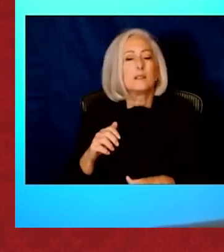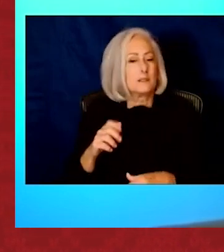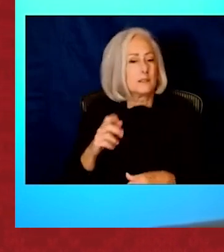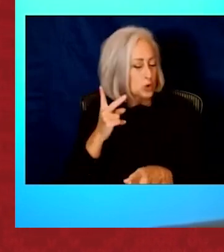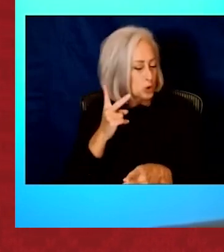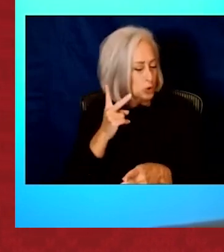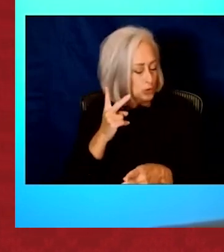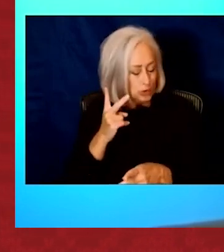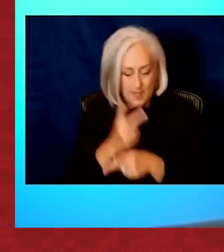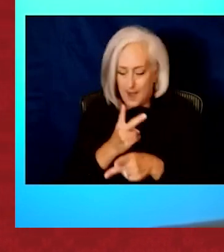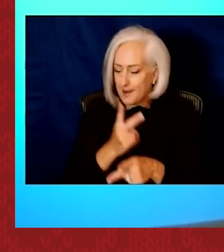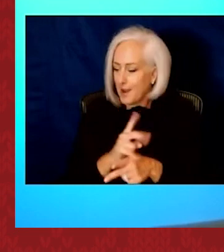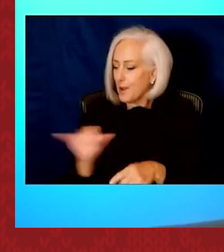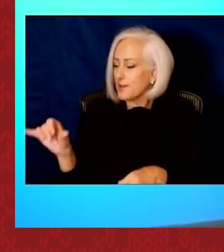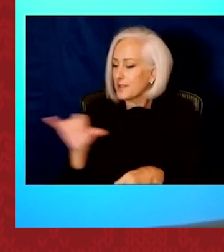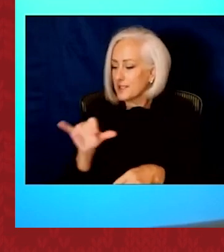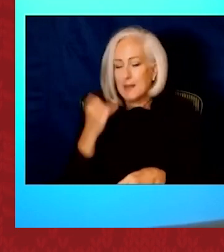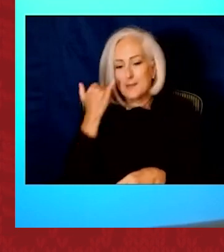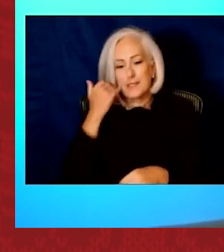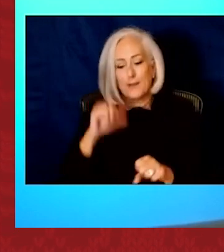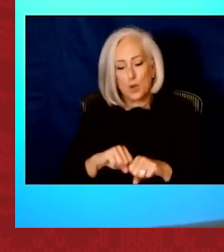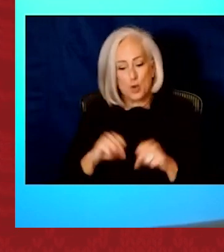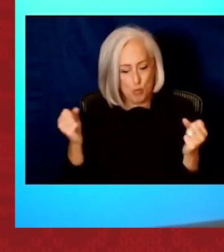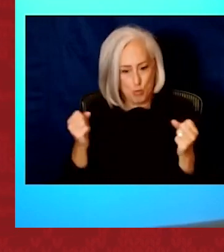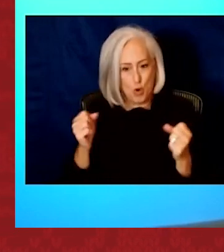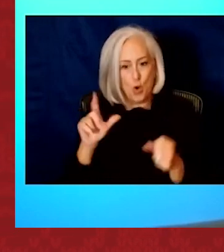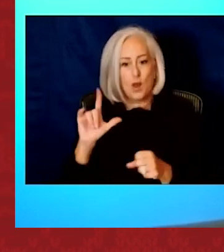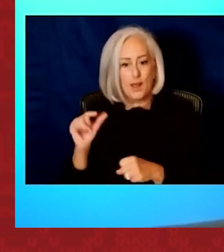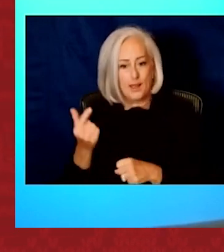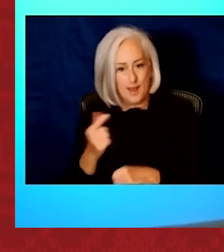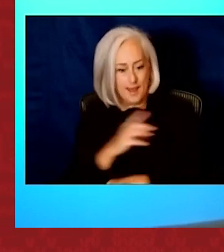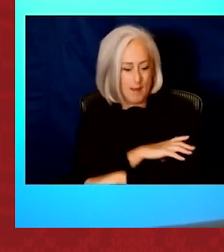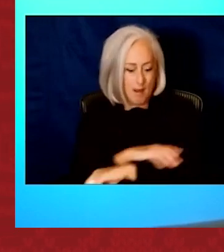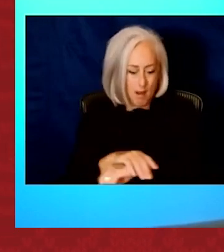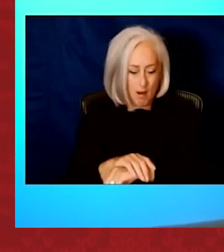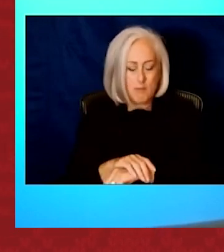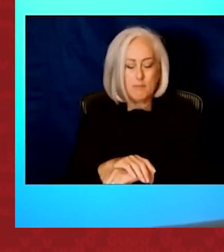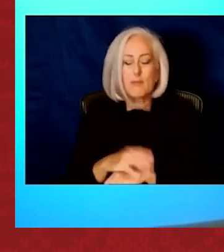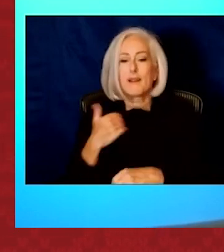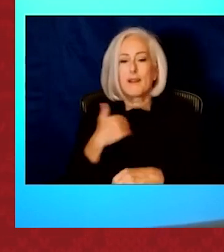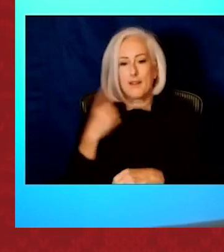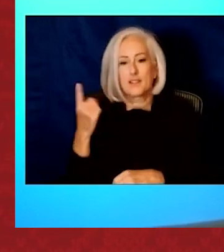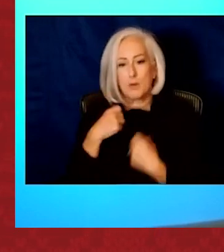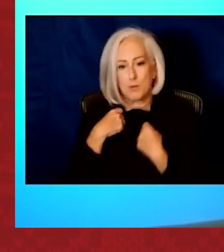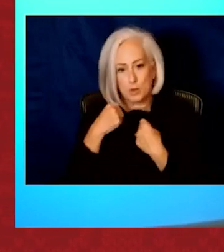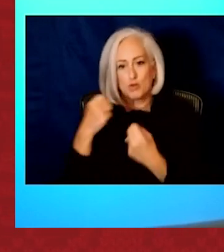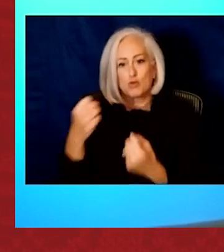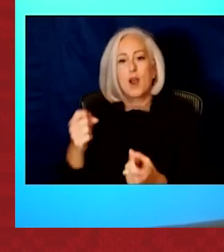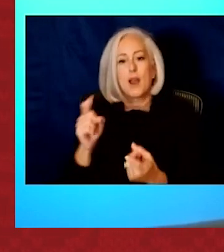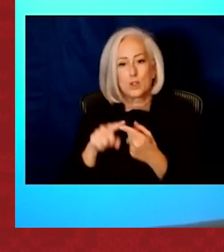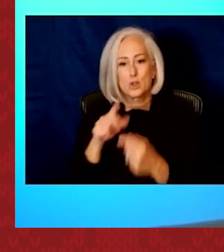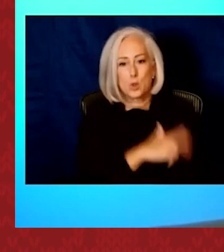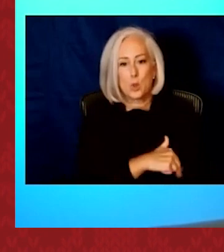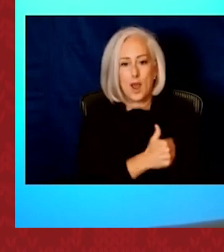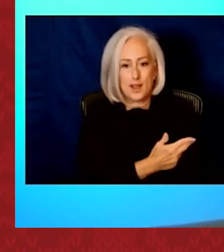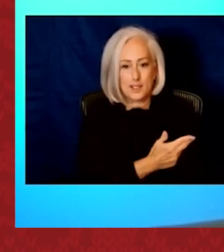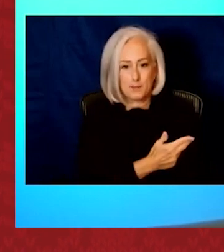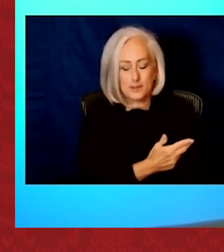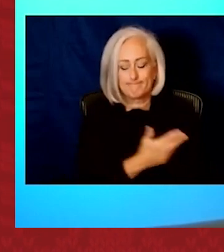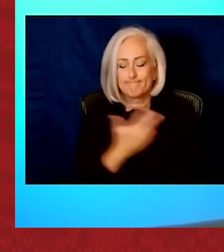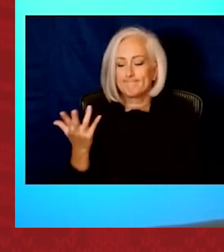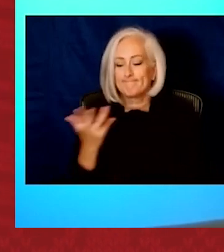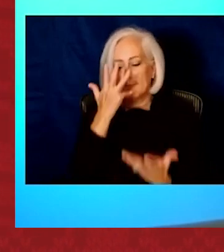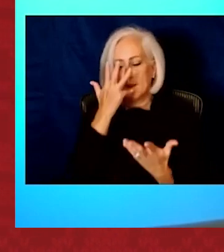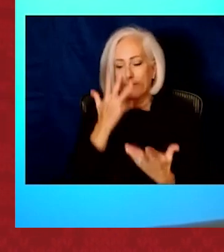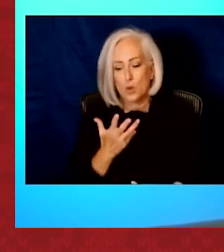then make sure you got someone who can drive you to a hospital. Okay. There's no, unfortunately, we have not